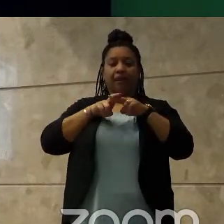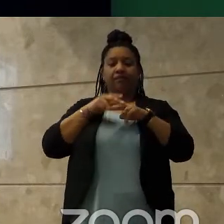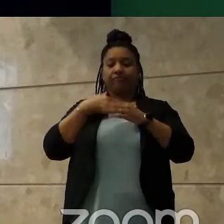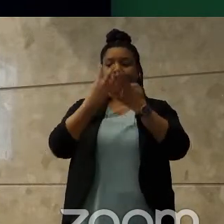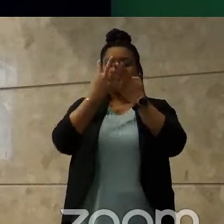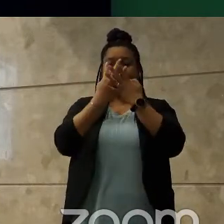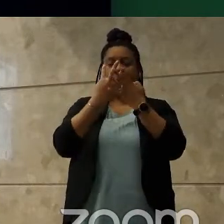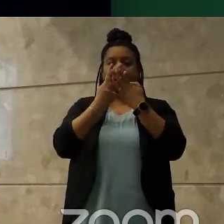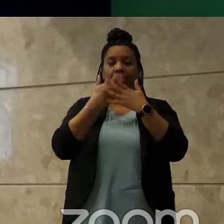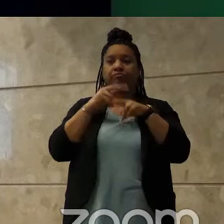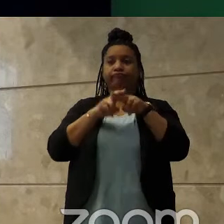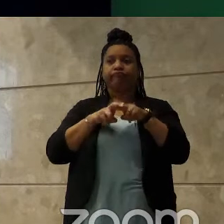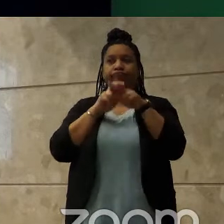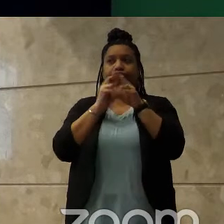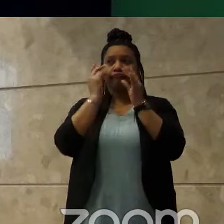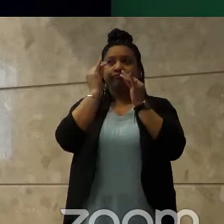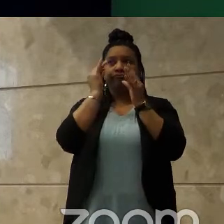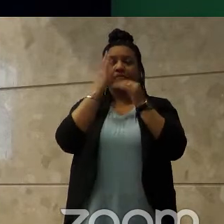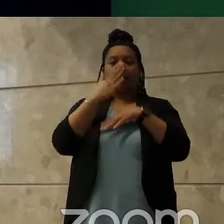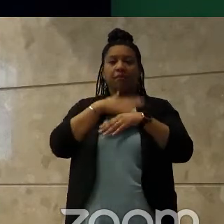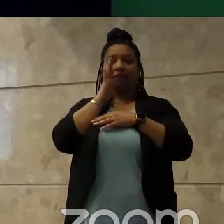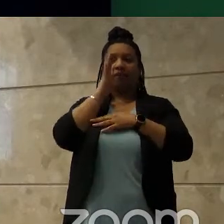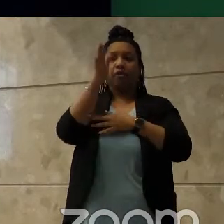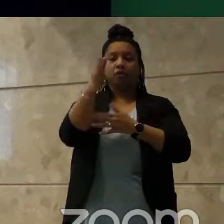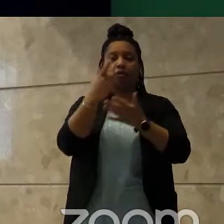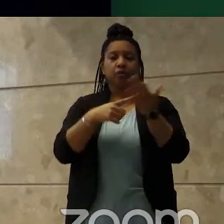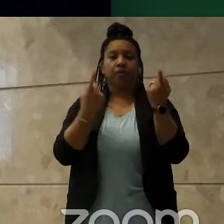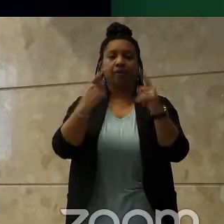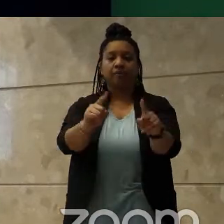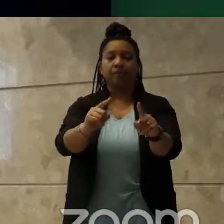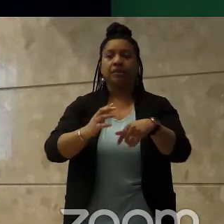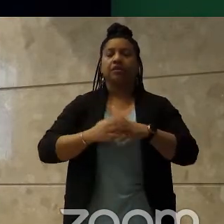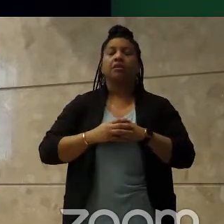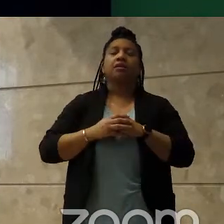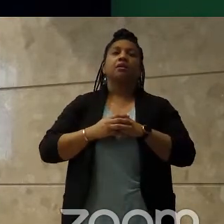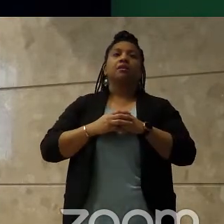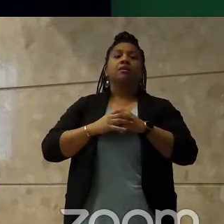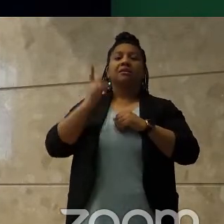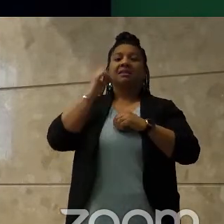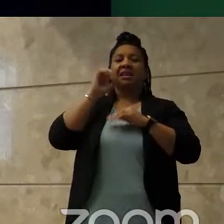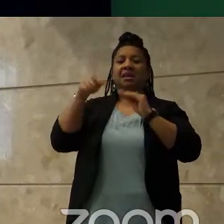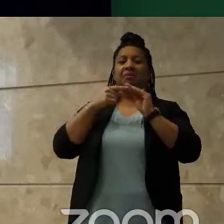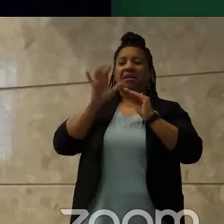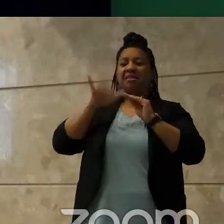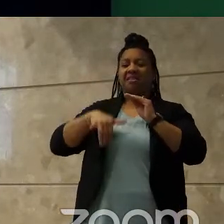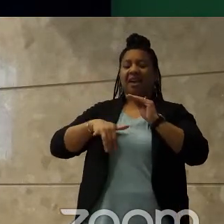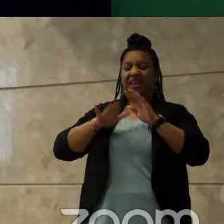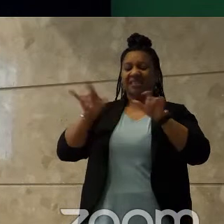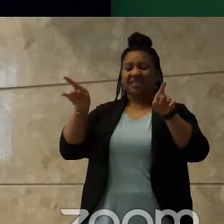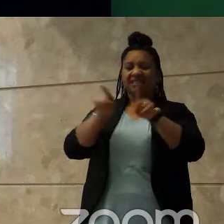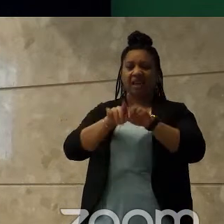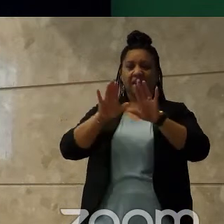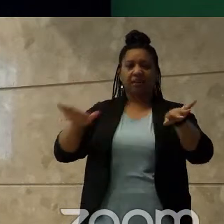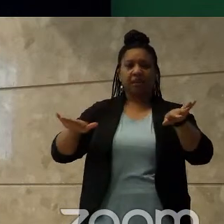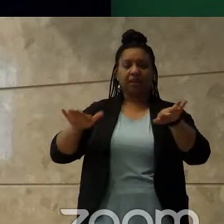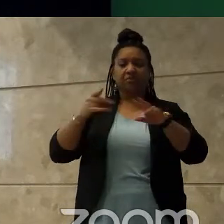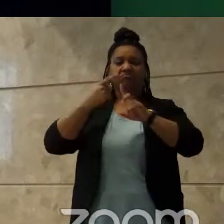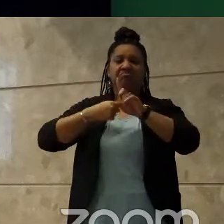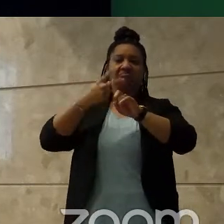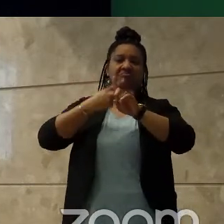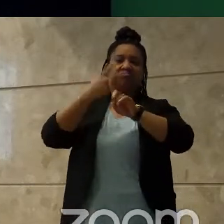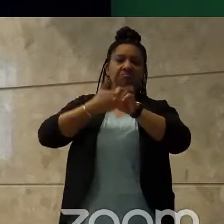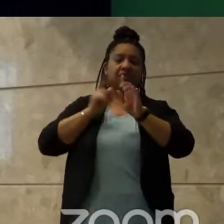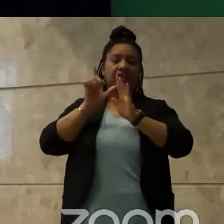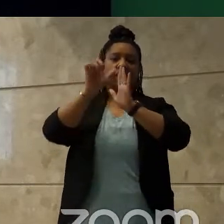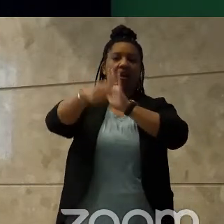wondering what my future would be. To think about that little kid a few months later, looking